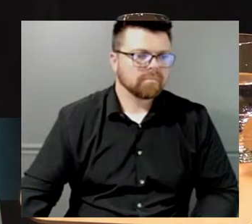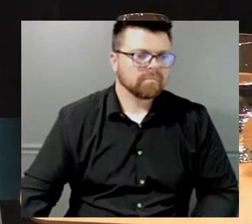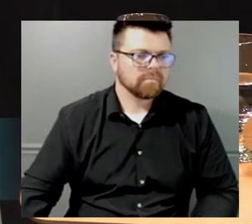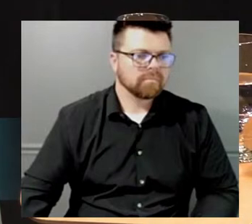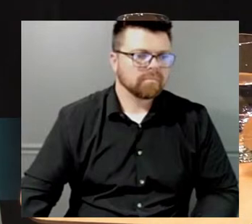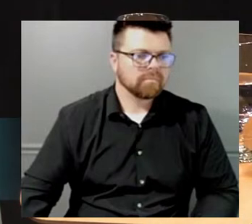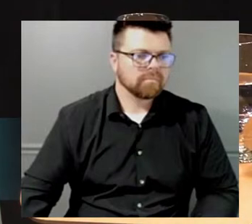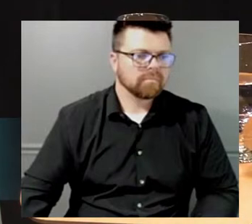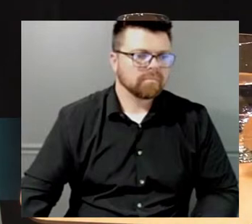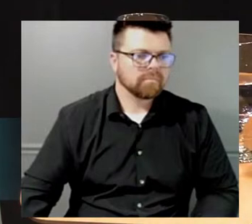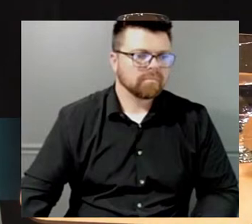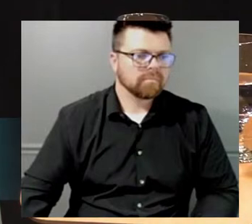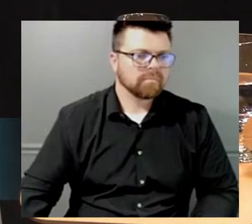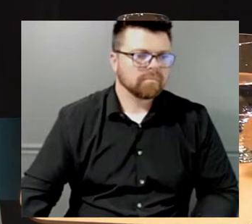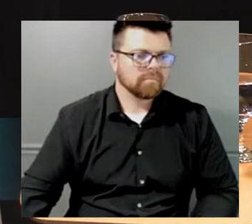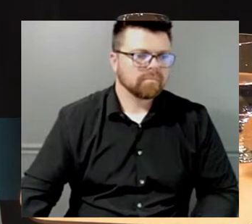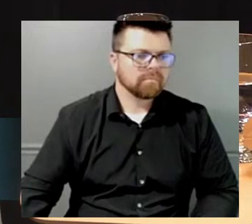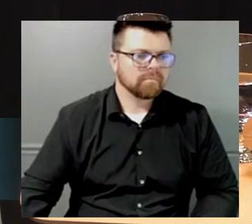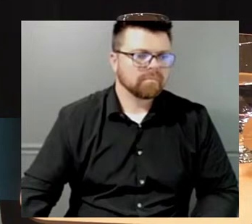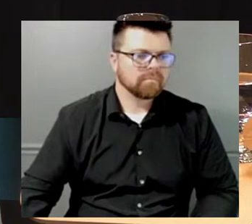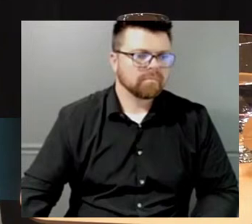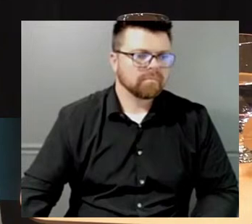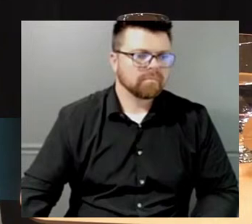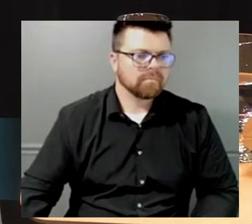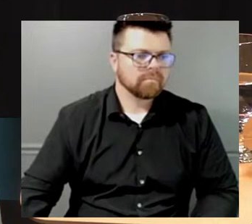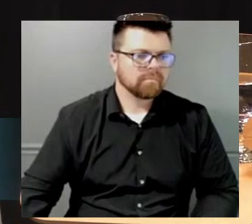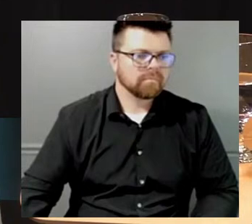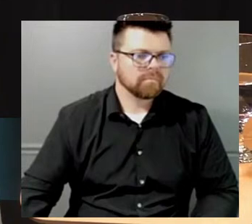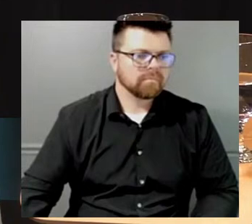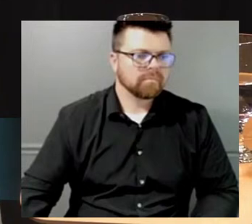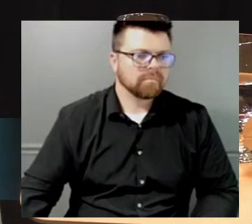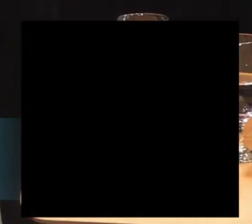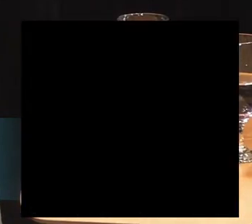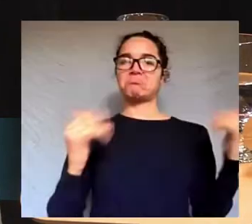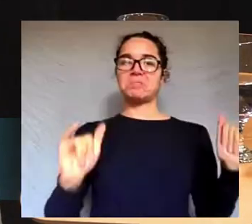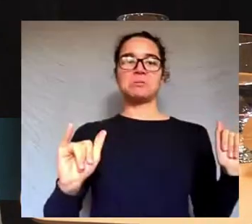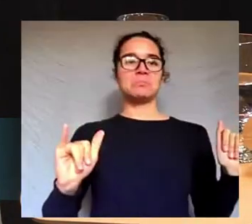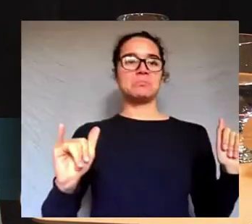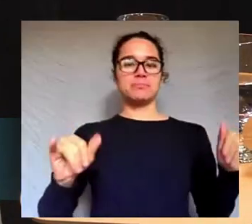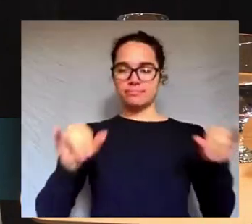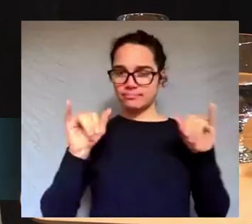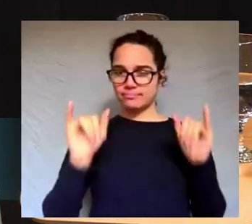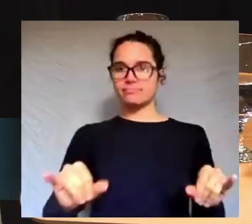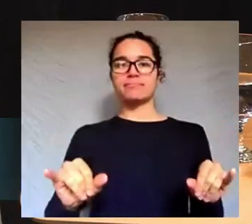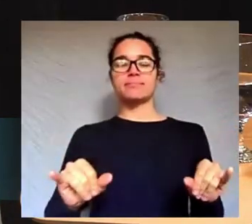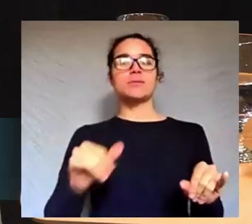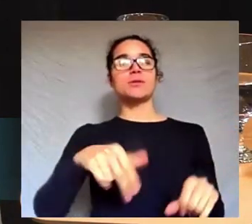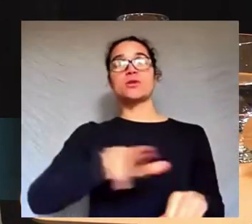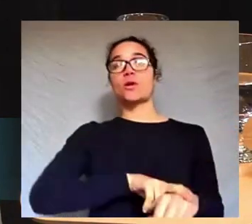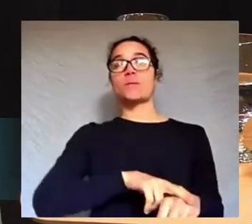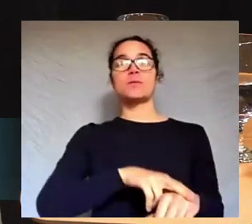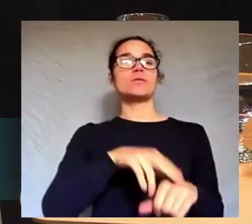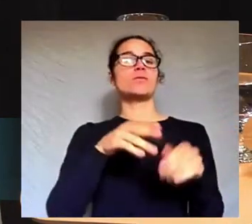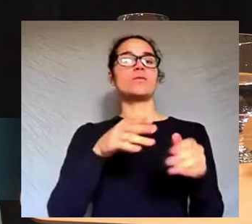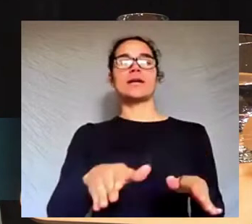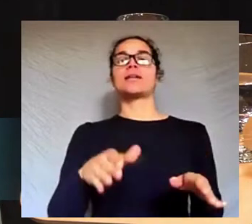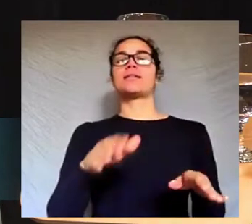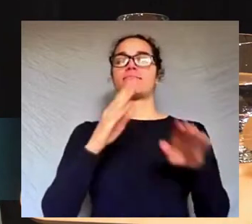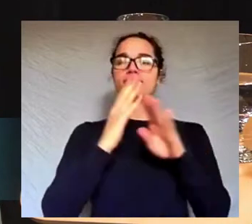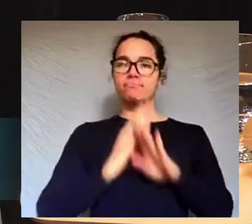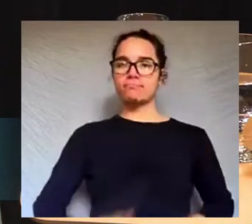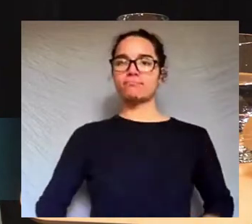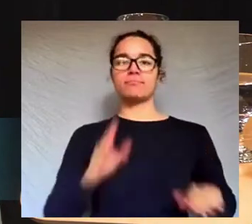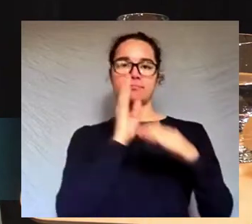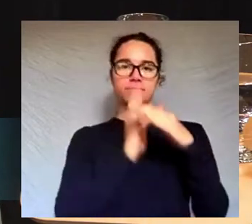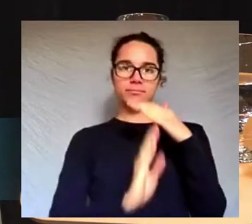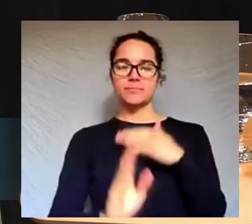always speak with respect. There's a norm for how we speak. The Chief Justice begins because he's the most senior, and you go